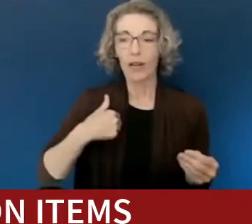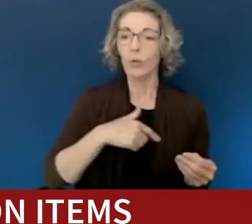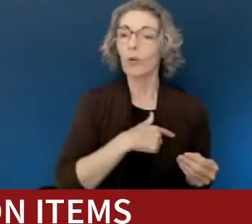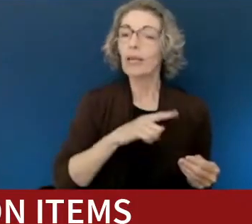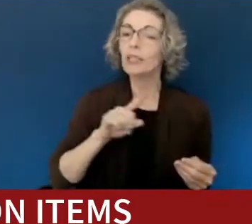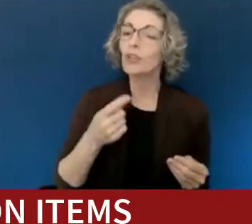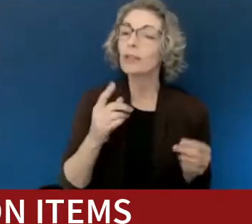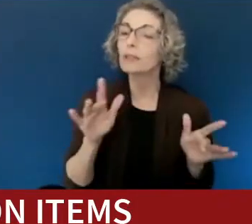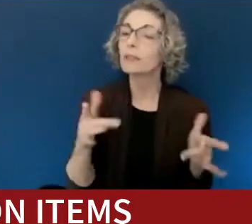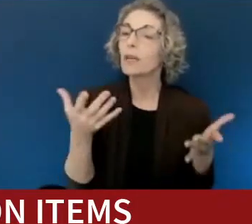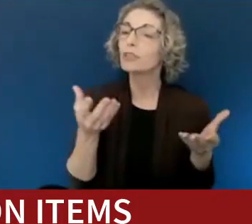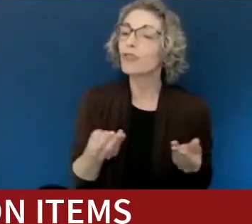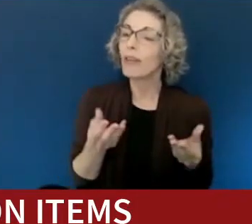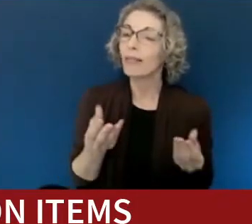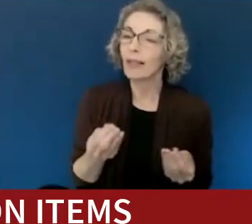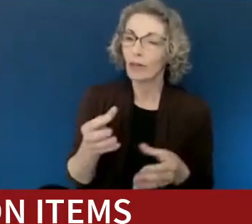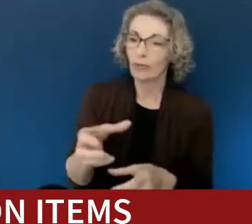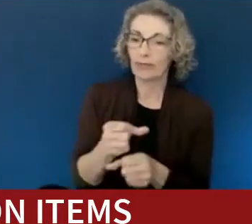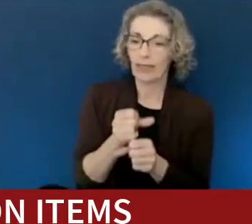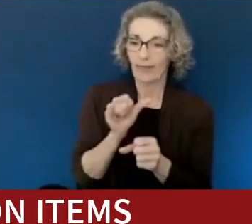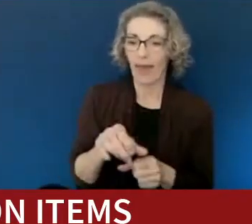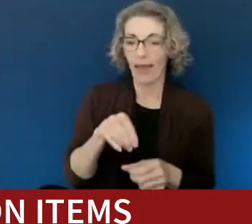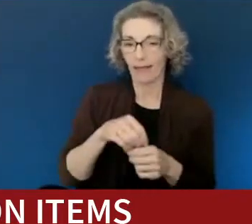receiving that in the process.